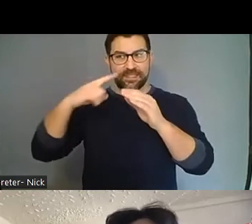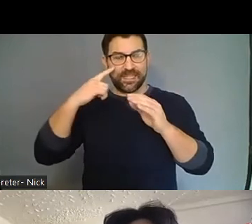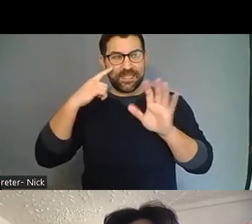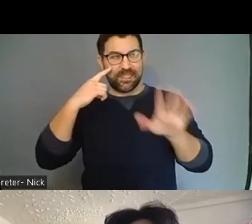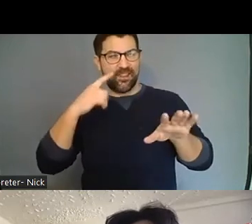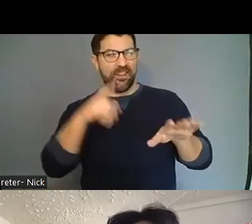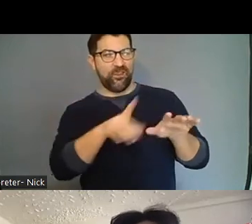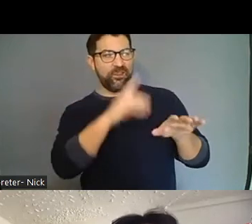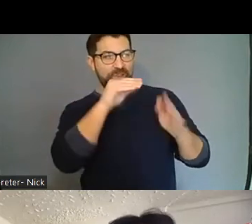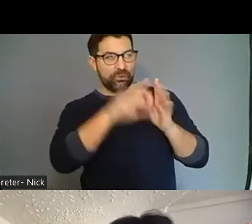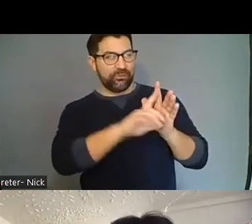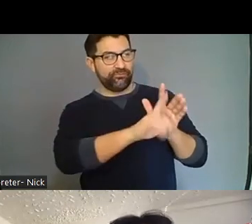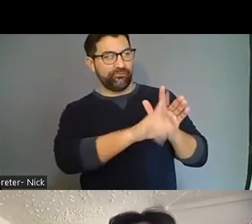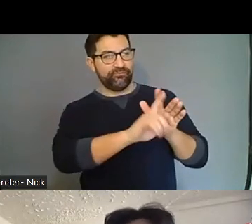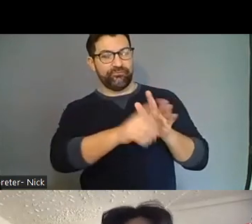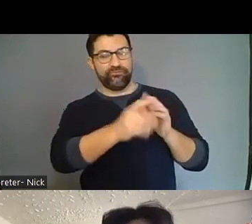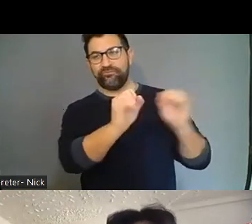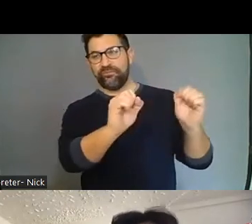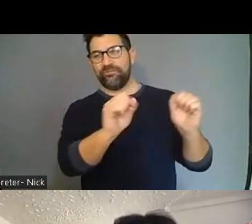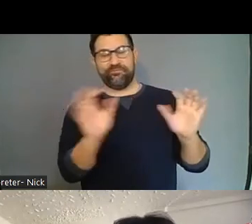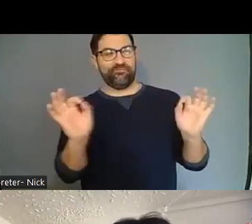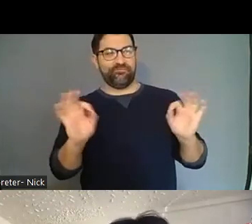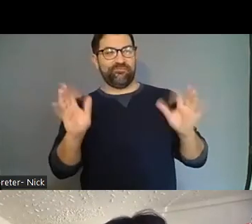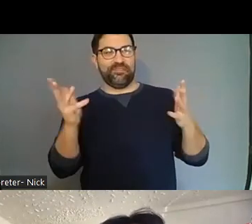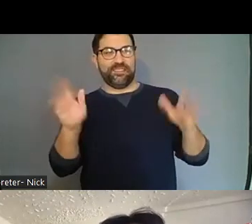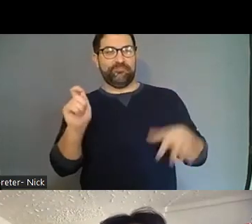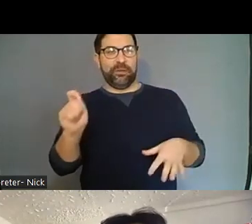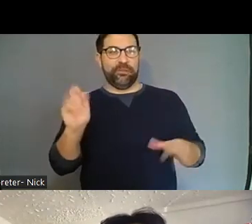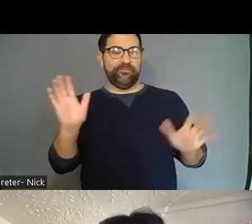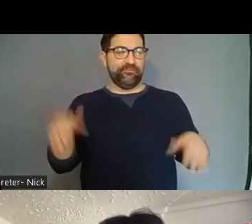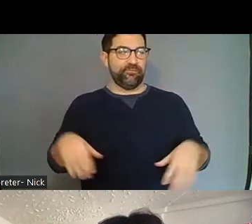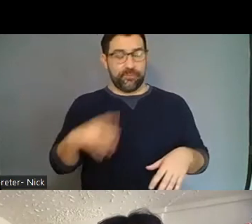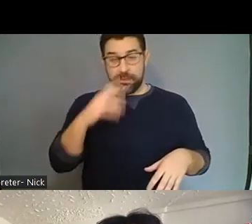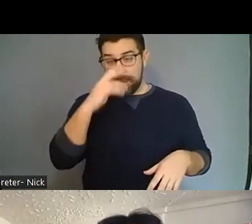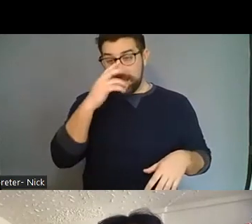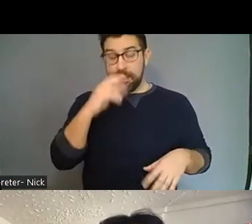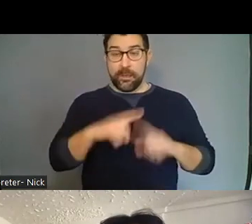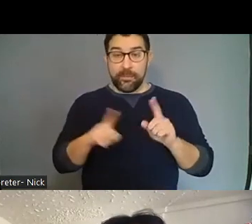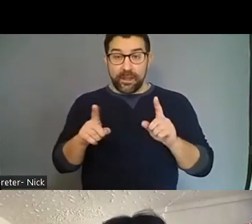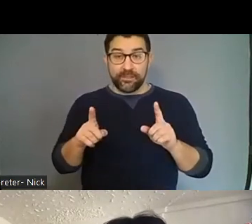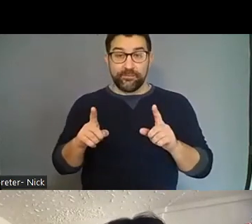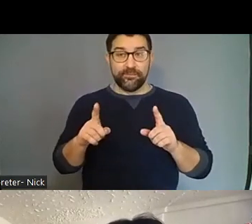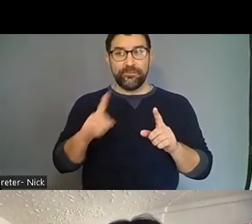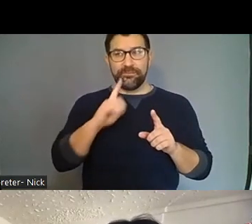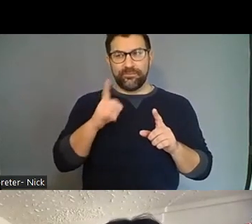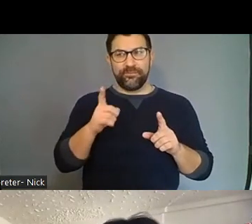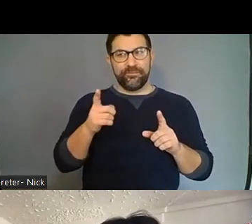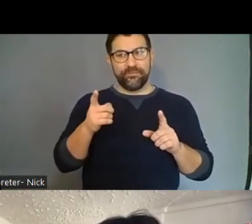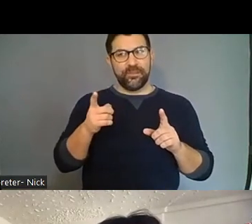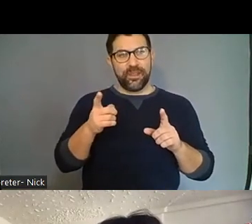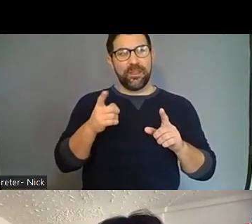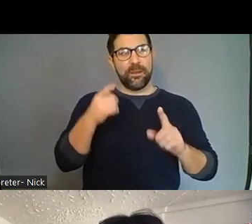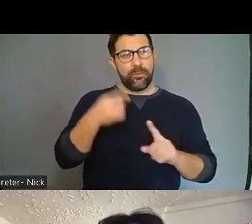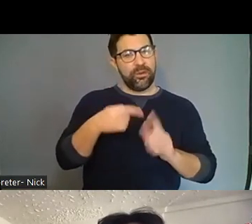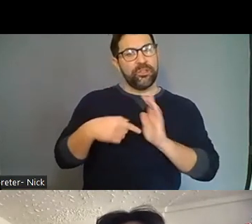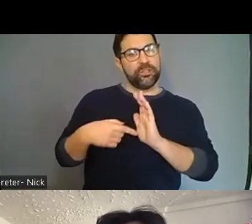a walkout. It was just us walking out and that was that. But on a bigger scale, it actually shows our unity